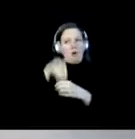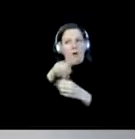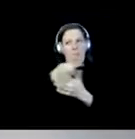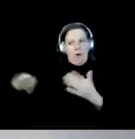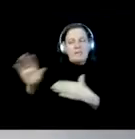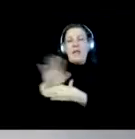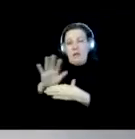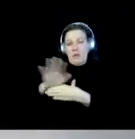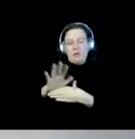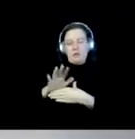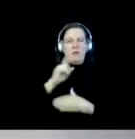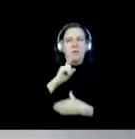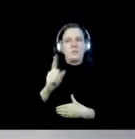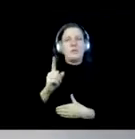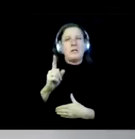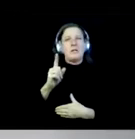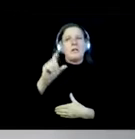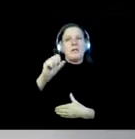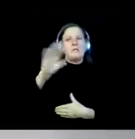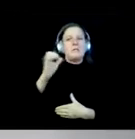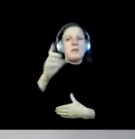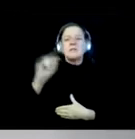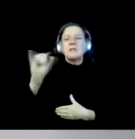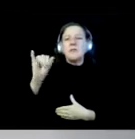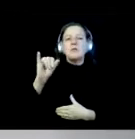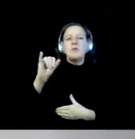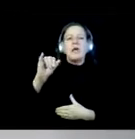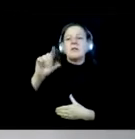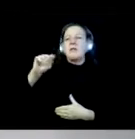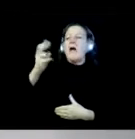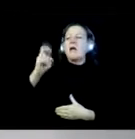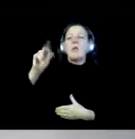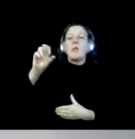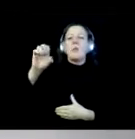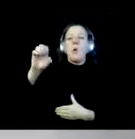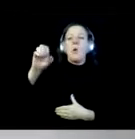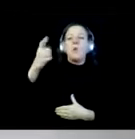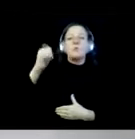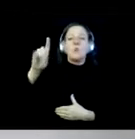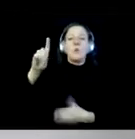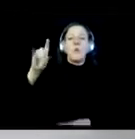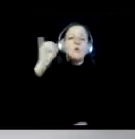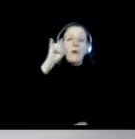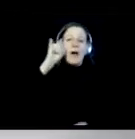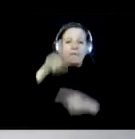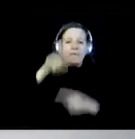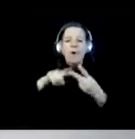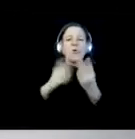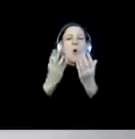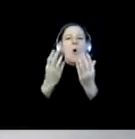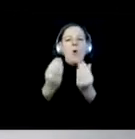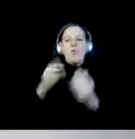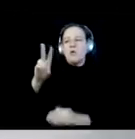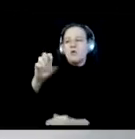subject, that ground the video, such as the rose gold iPhone or the soft velveteen jewelry box, then there's